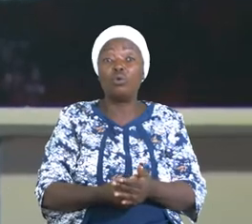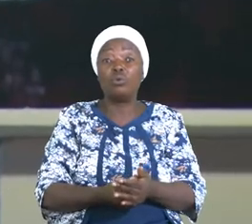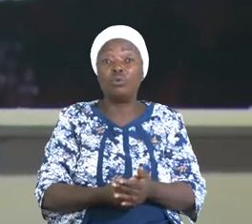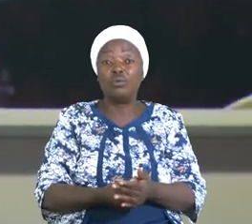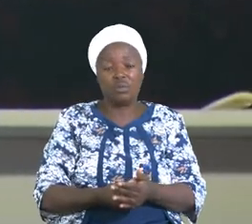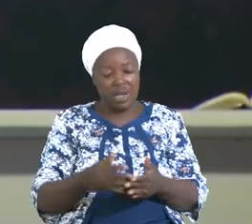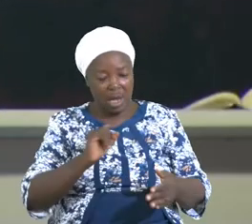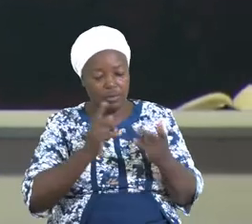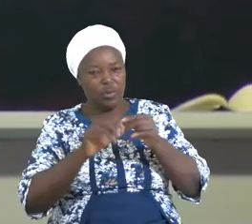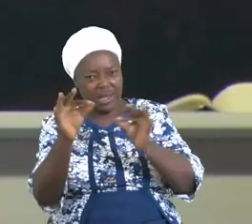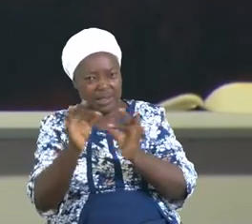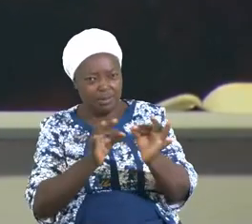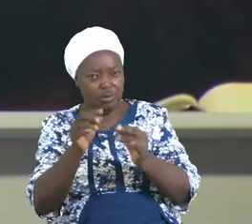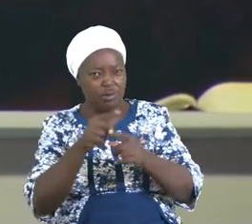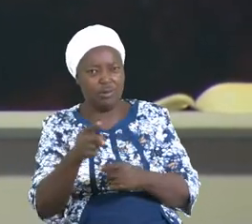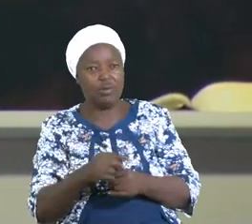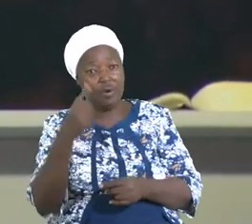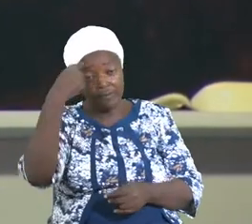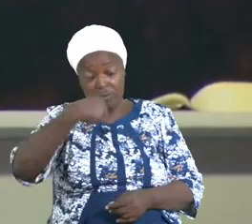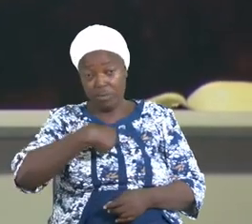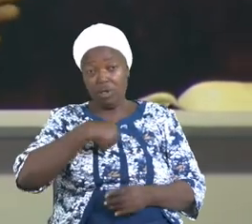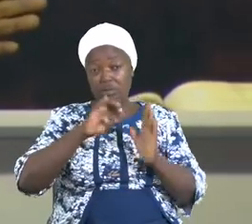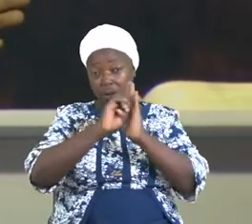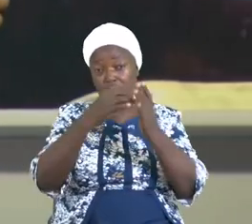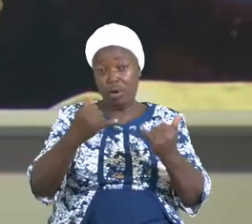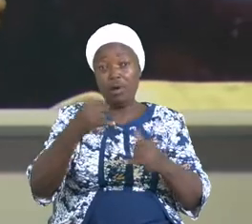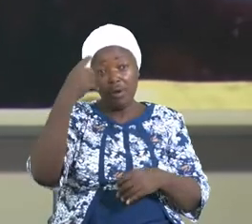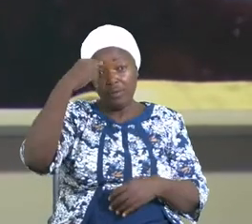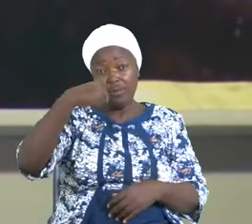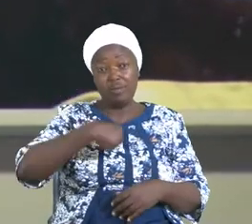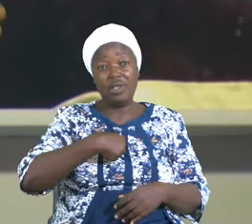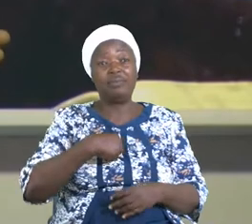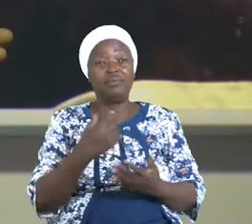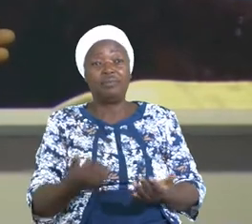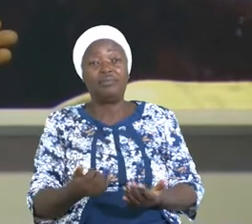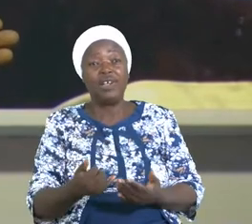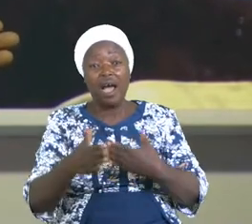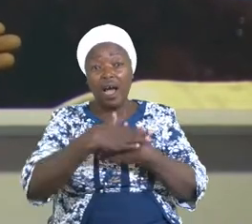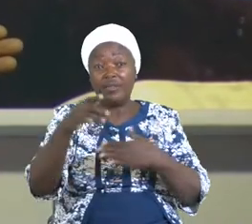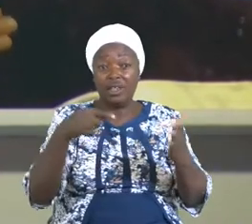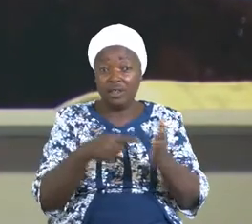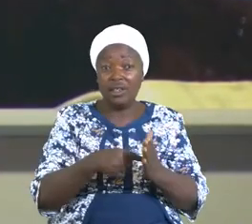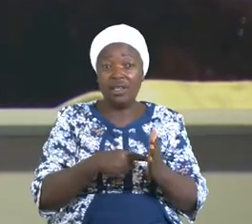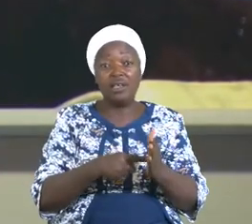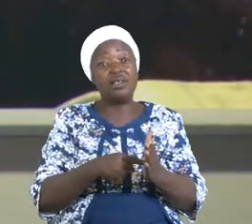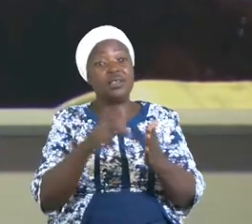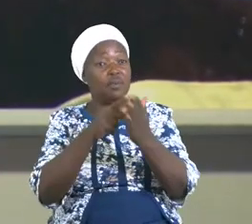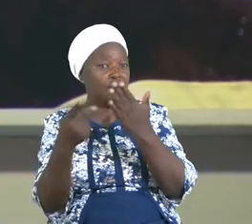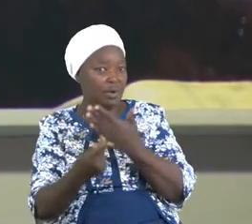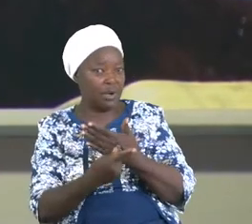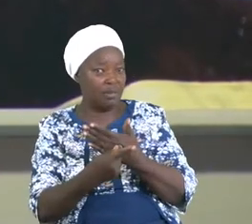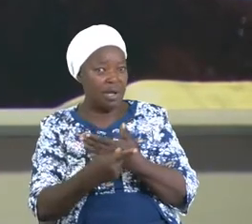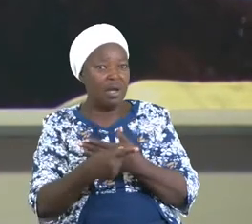explain to you. For me now, after this retreat, at the end